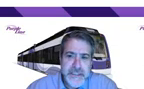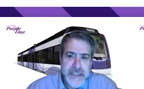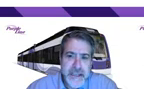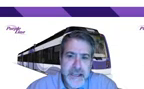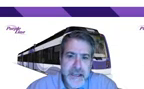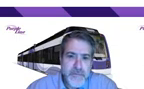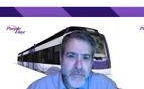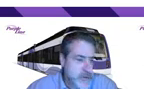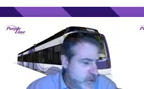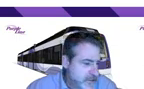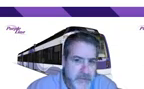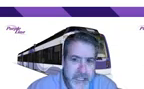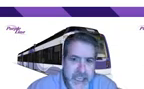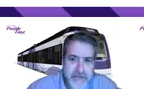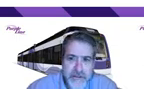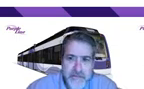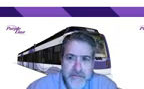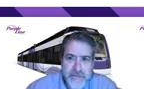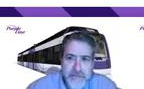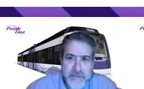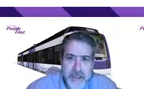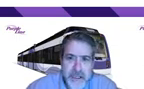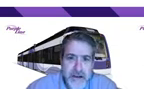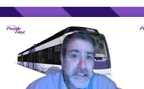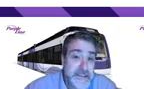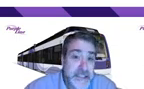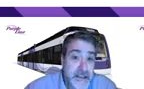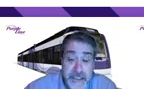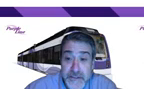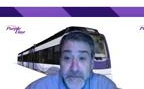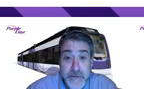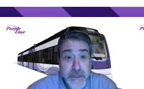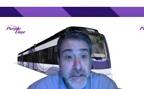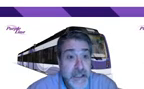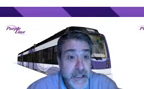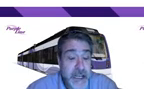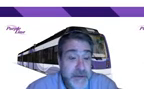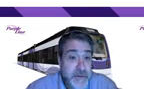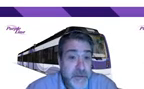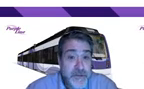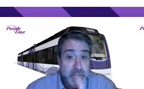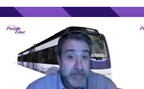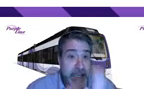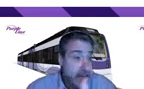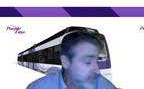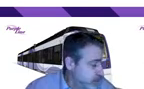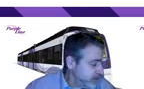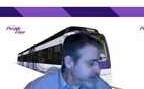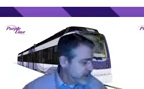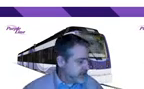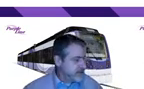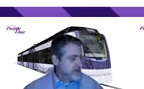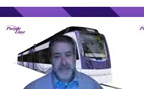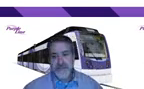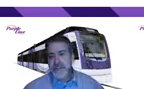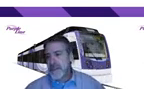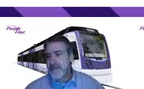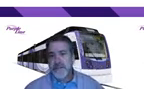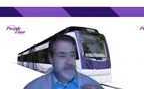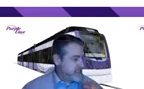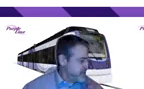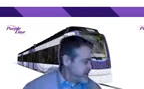break to see what questions we have from our listening audience, if you will. And then we'll swap back and forth just